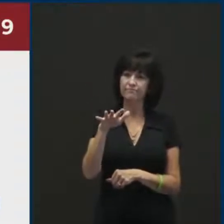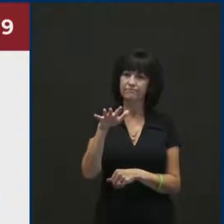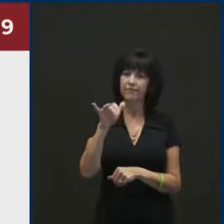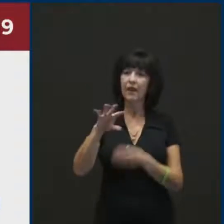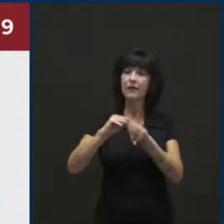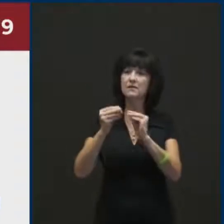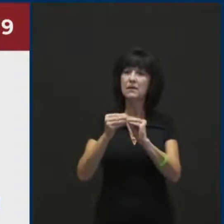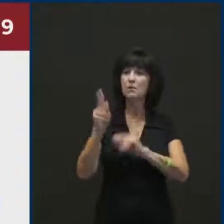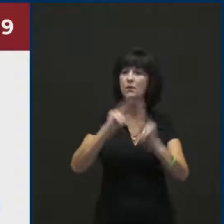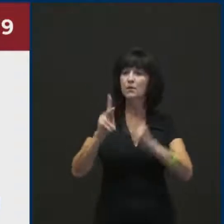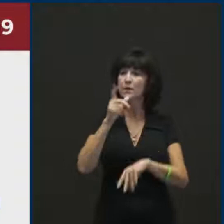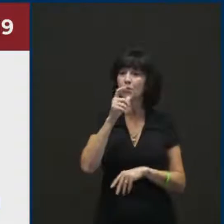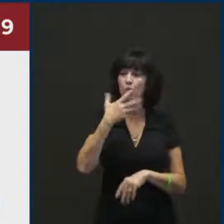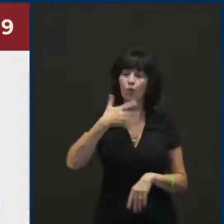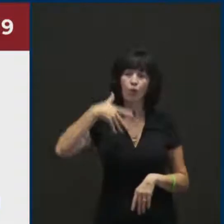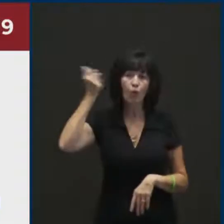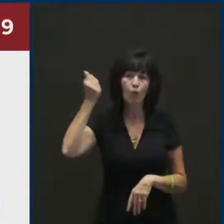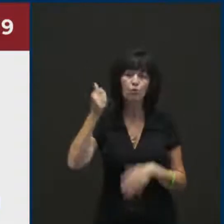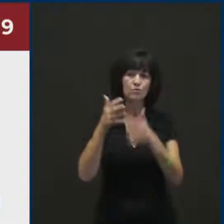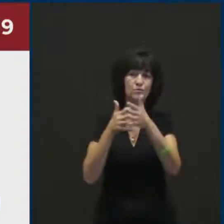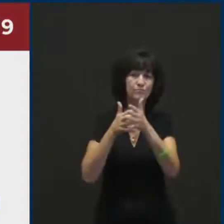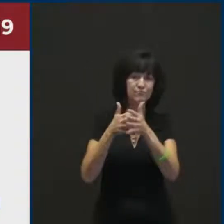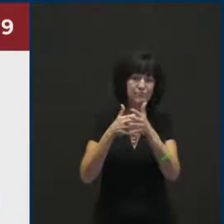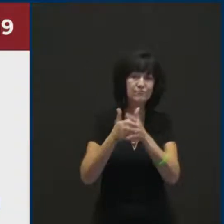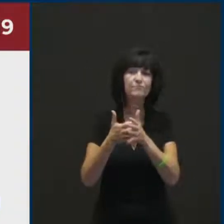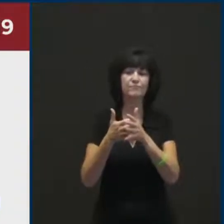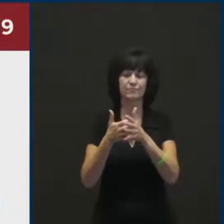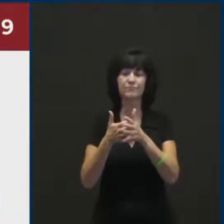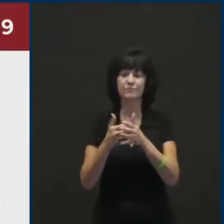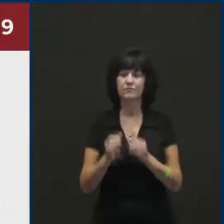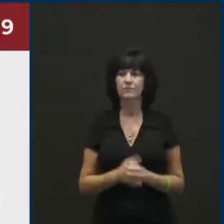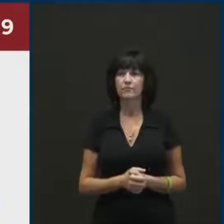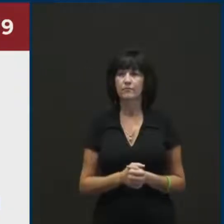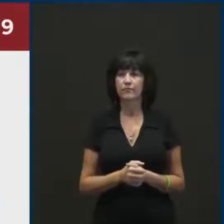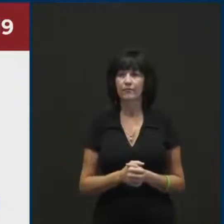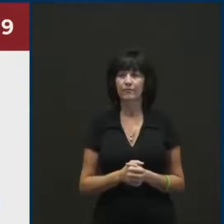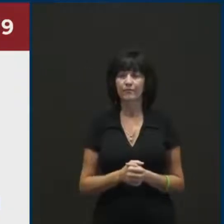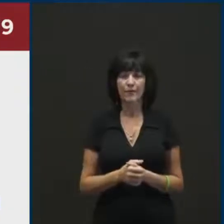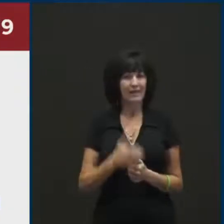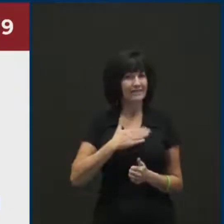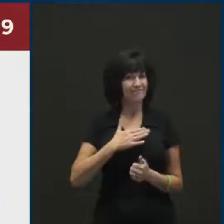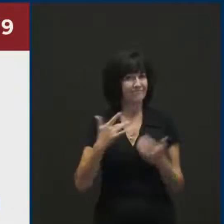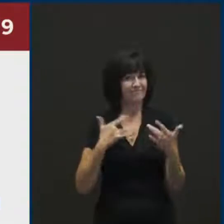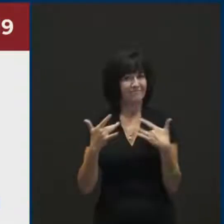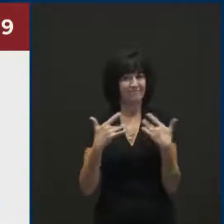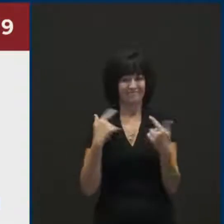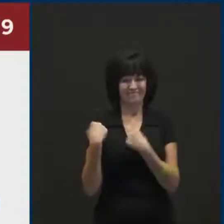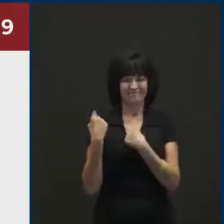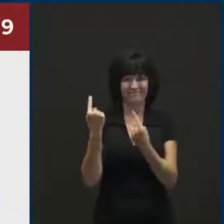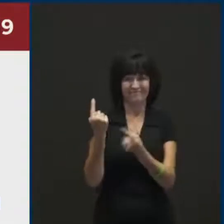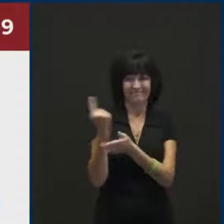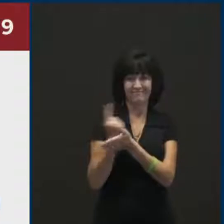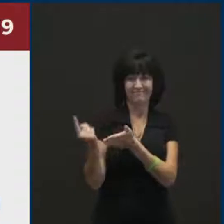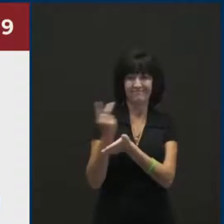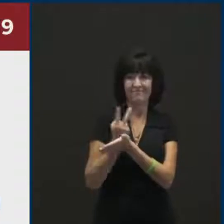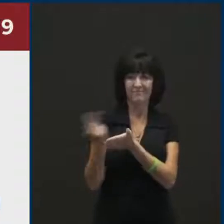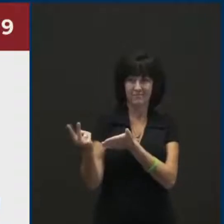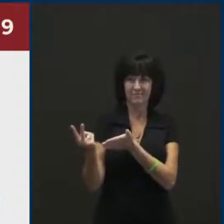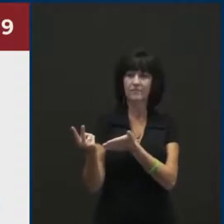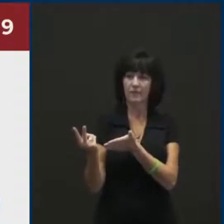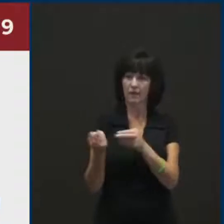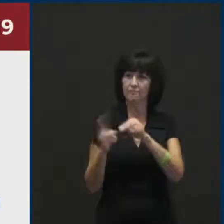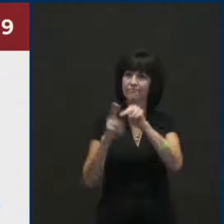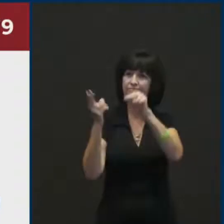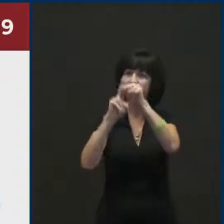senior citizens. One area of concern over the last couple weeks is the rising cases of hospitalizations. You can see our current number there